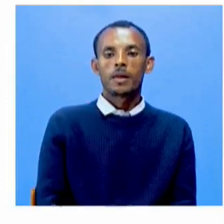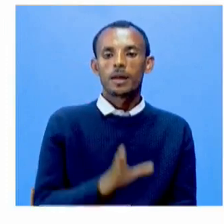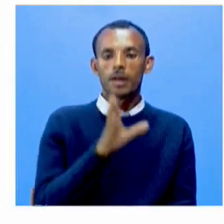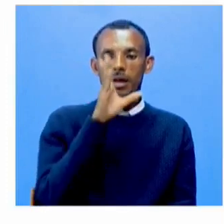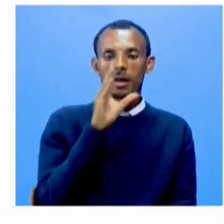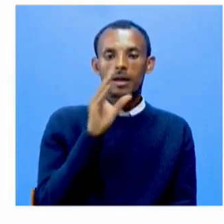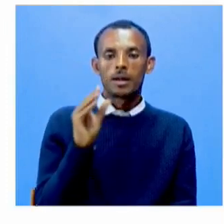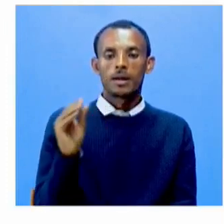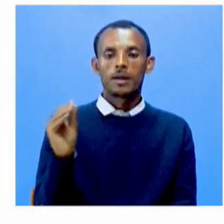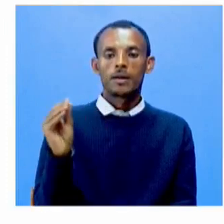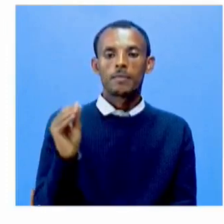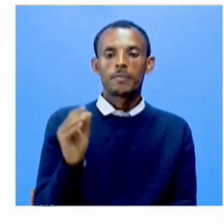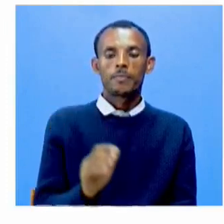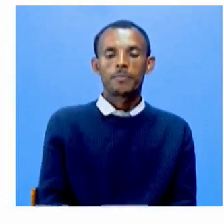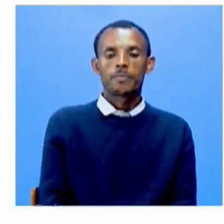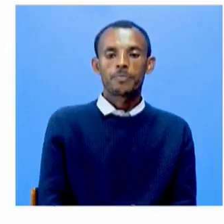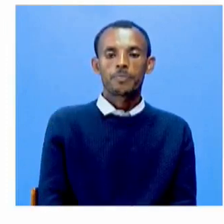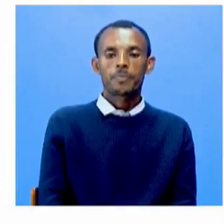and